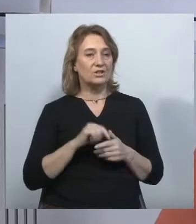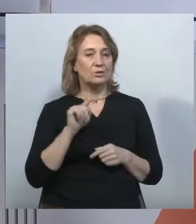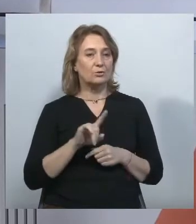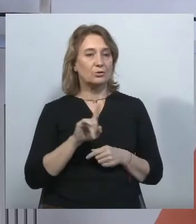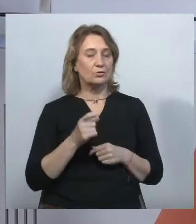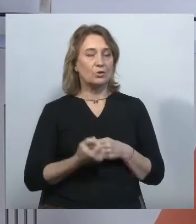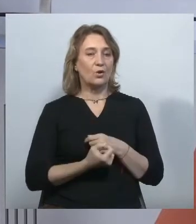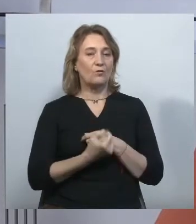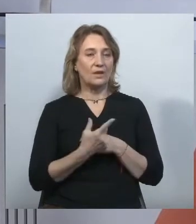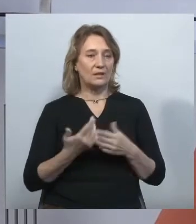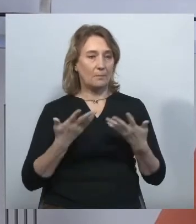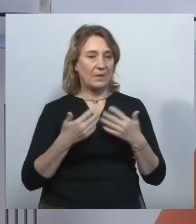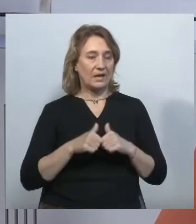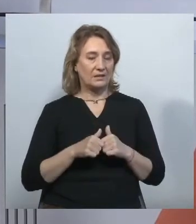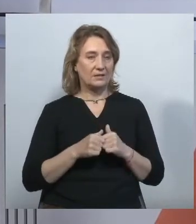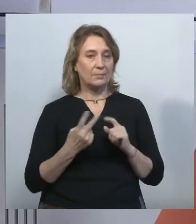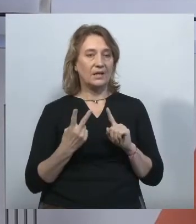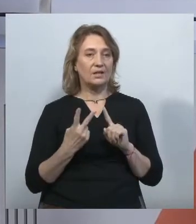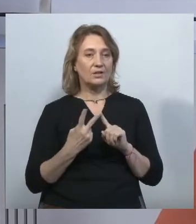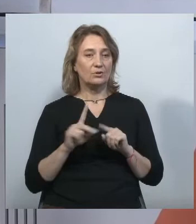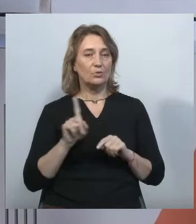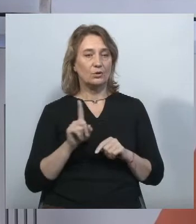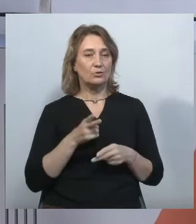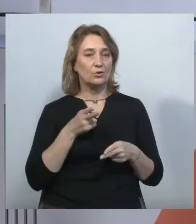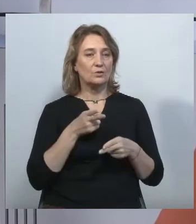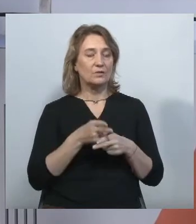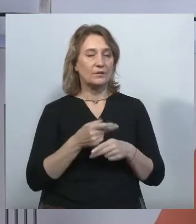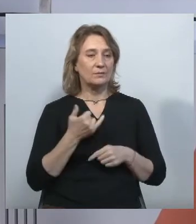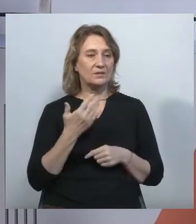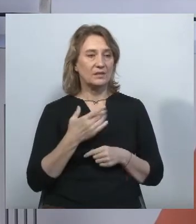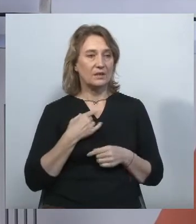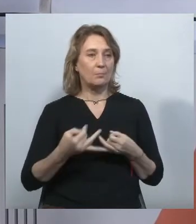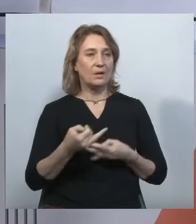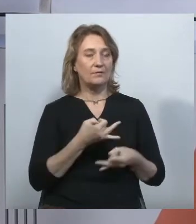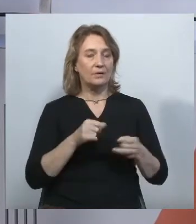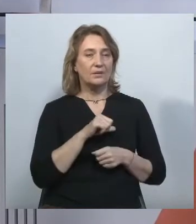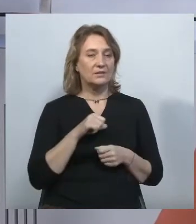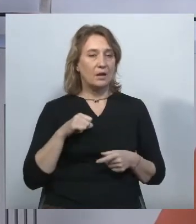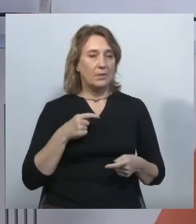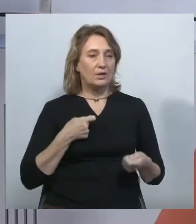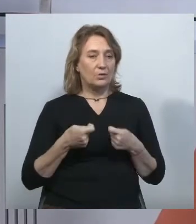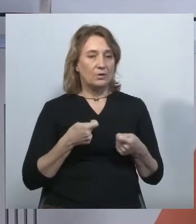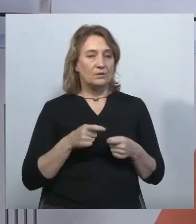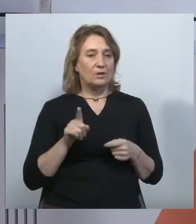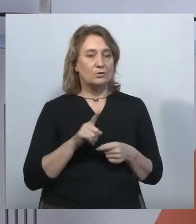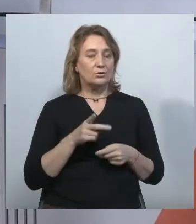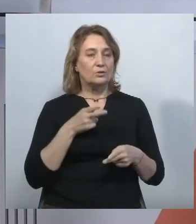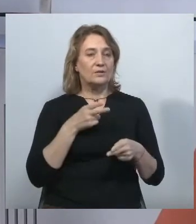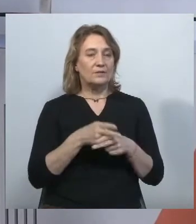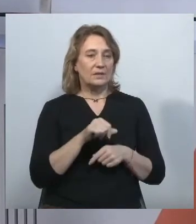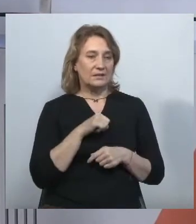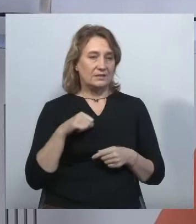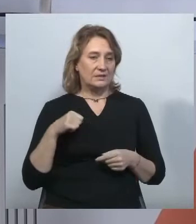What was the reason behind the creation of such mechanism in Ukraine? And secondly, because we're discussing